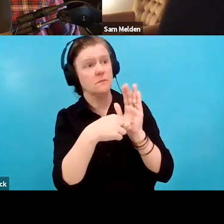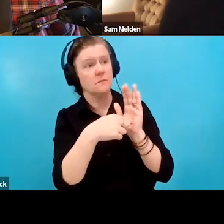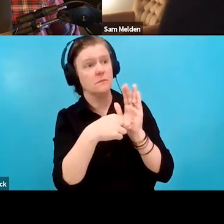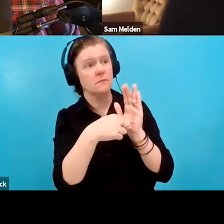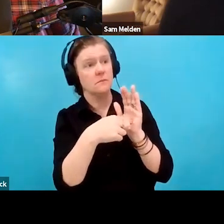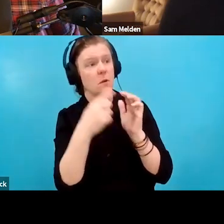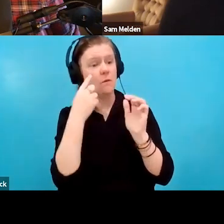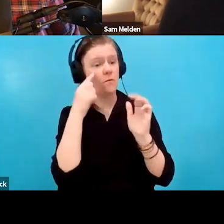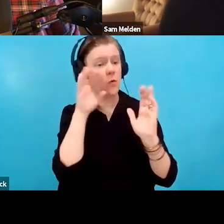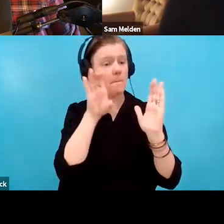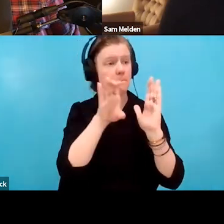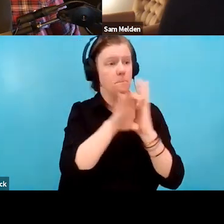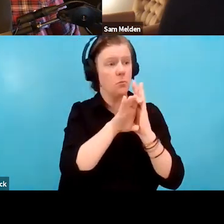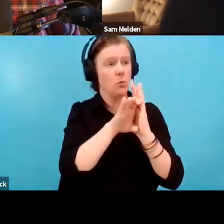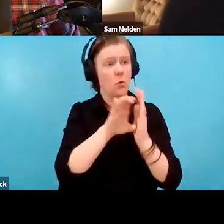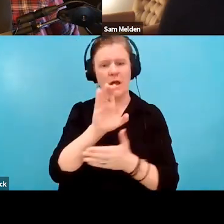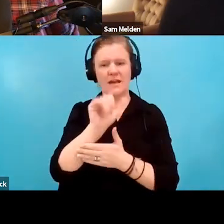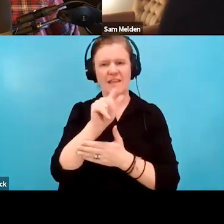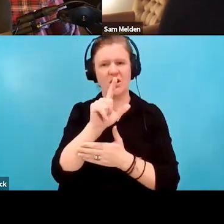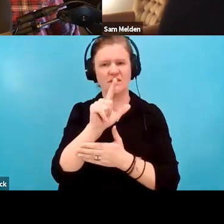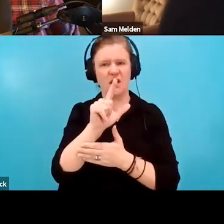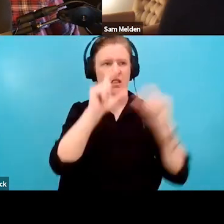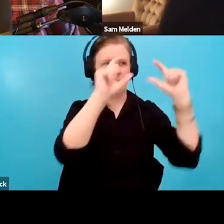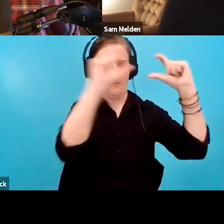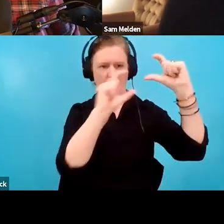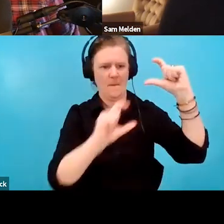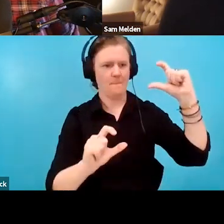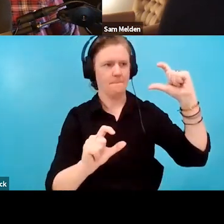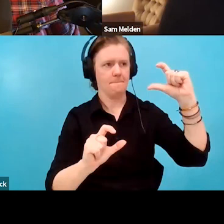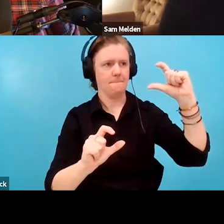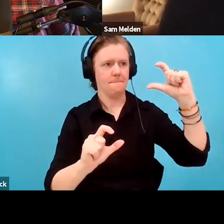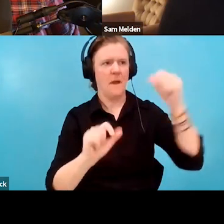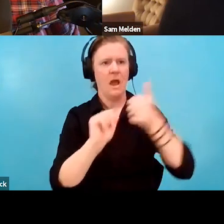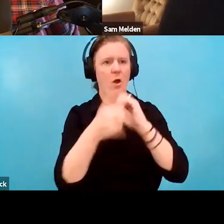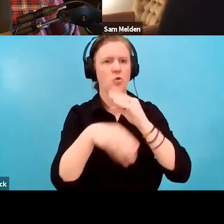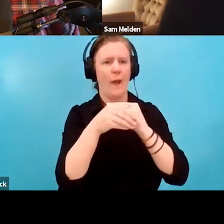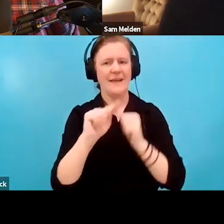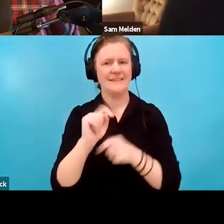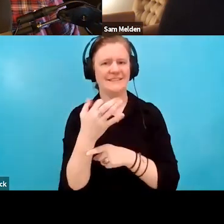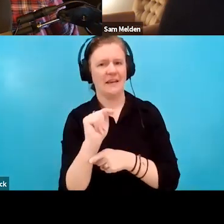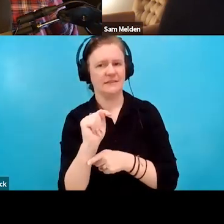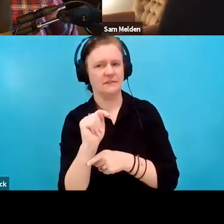text to a photo carousel, for example. To start, it would be great to get an overview